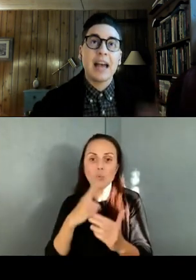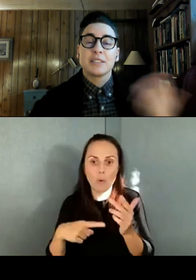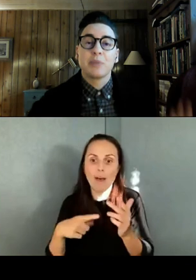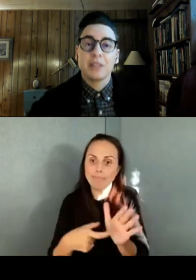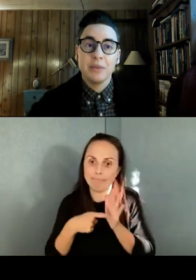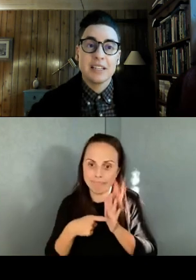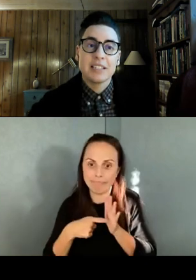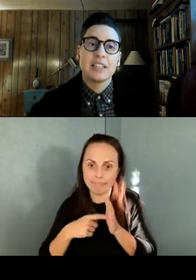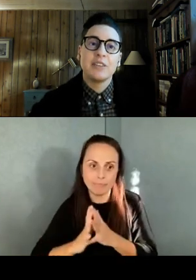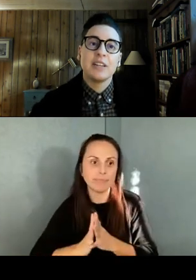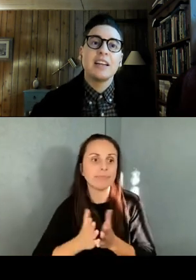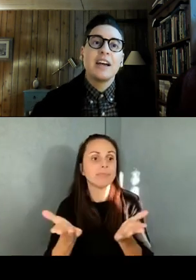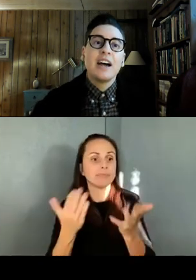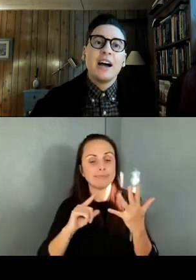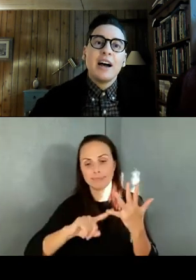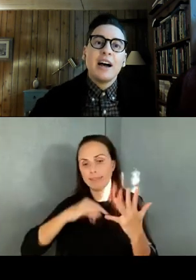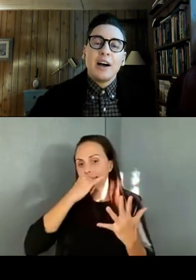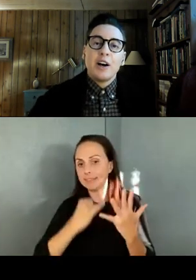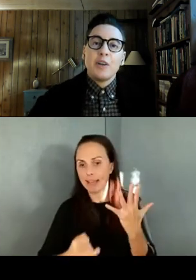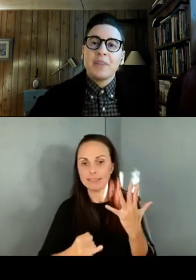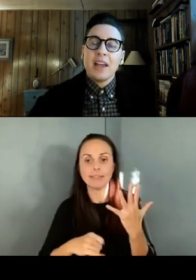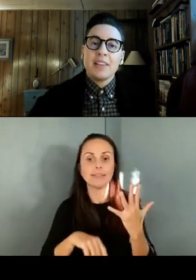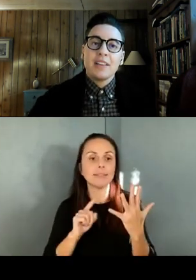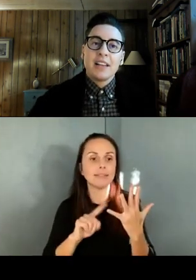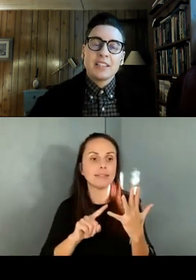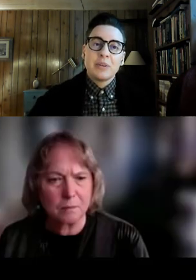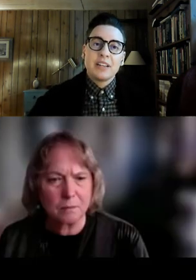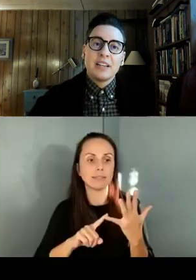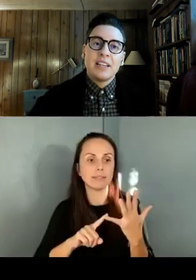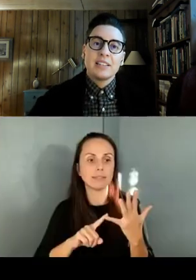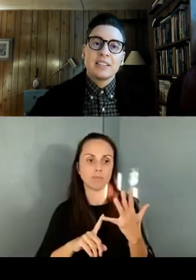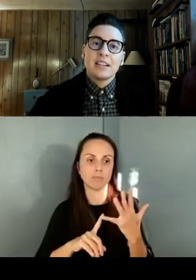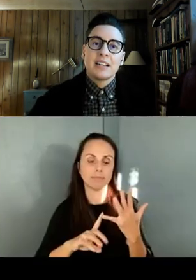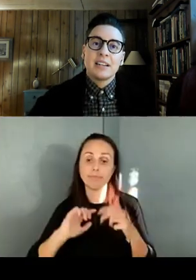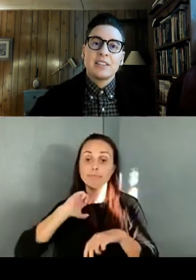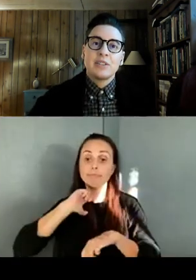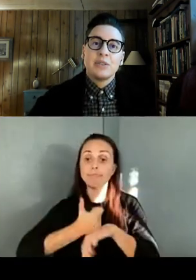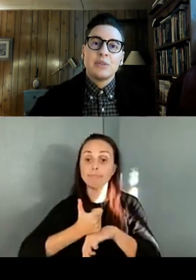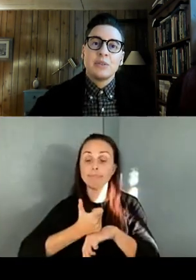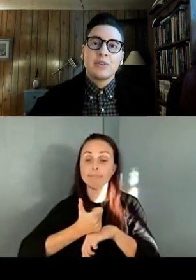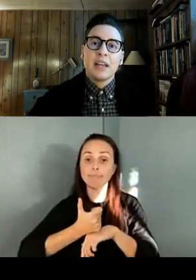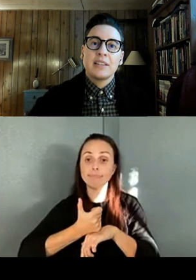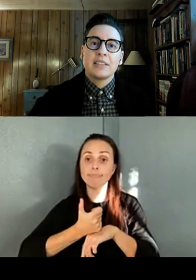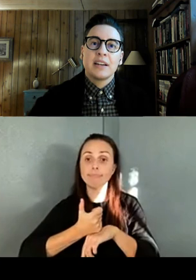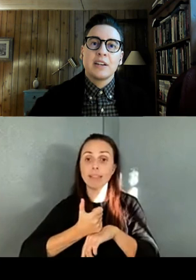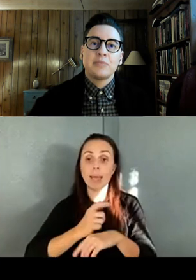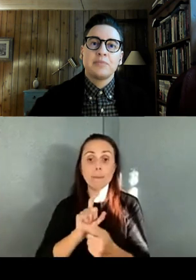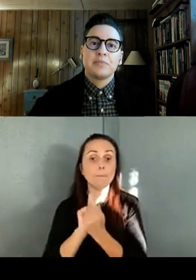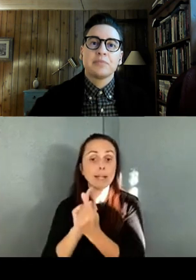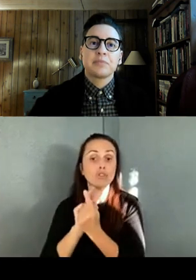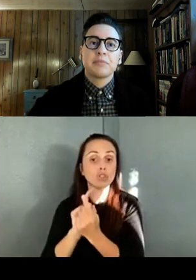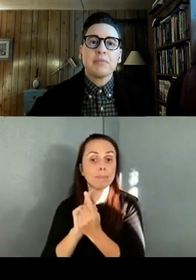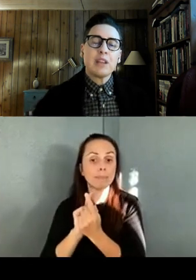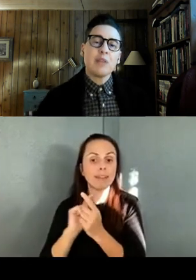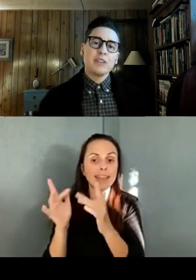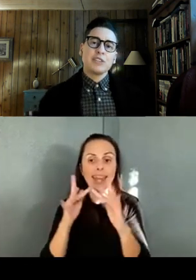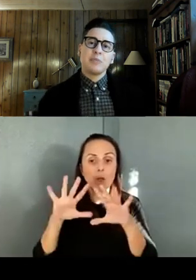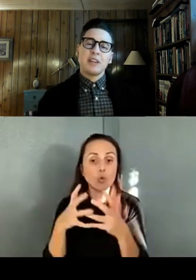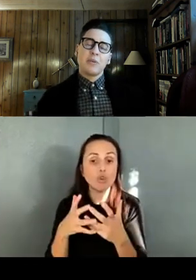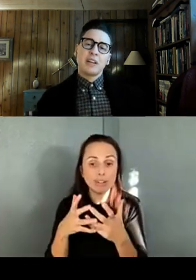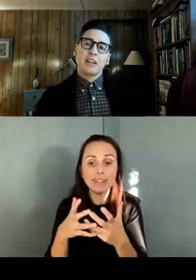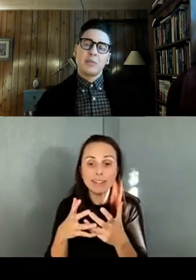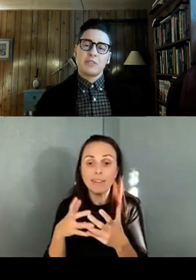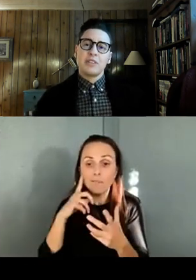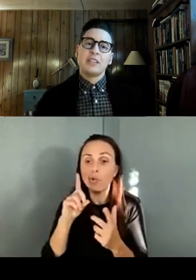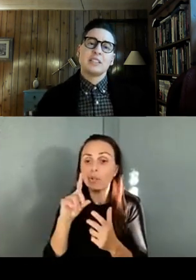to access what it is that you need. And the last one is to create mentorship